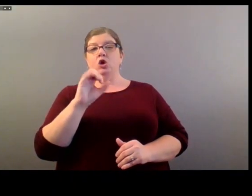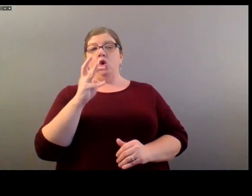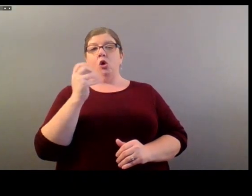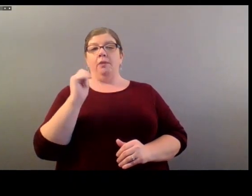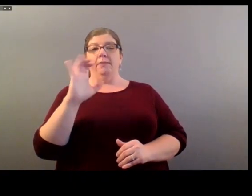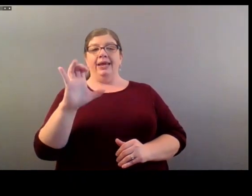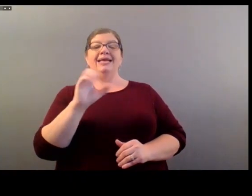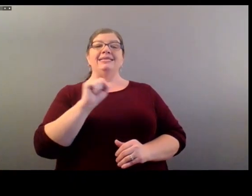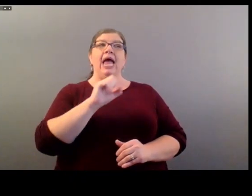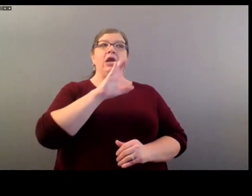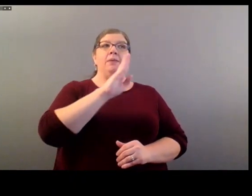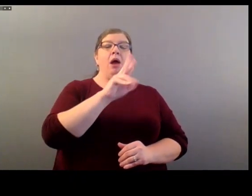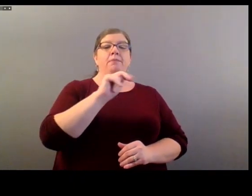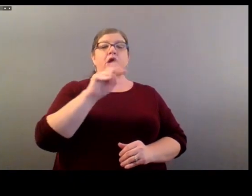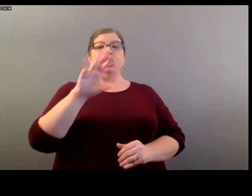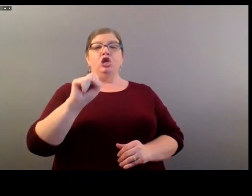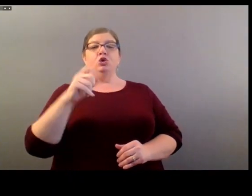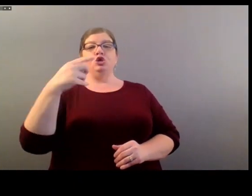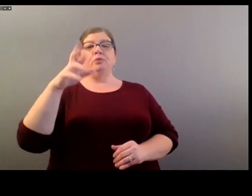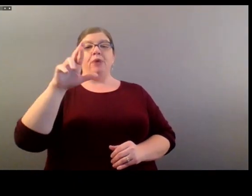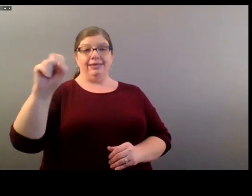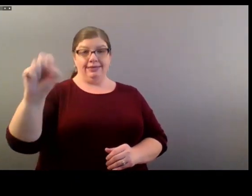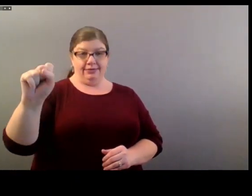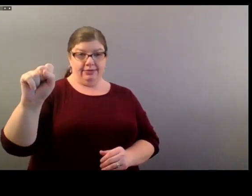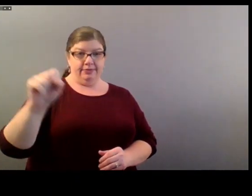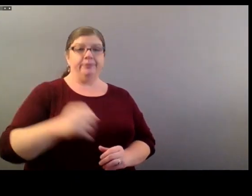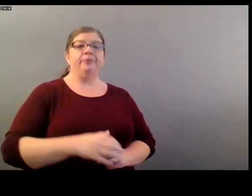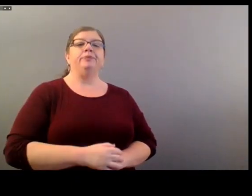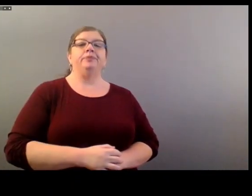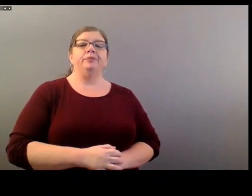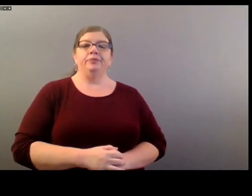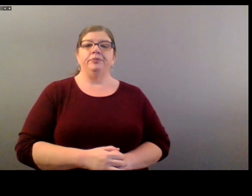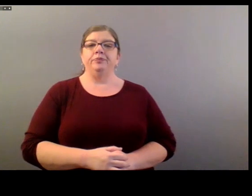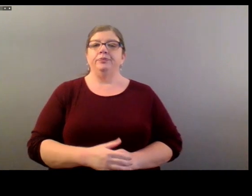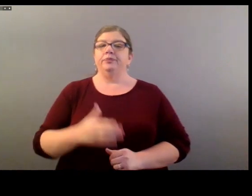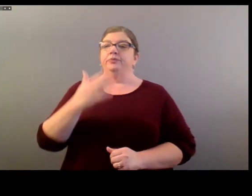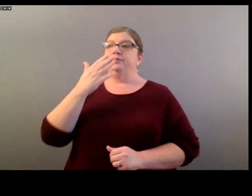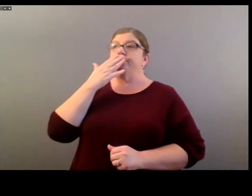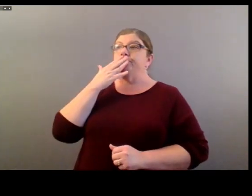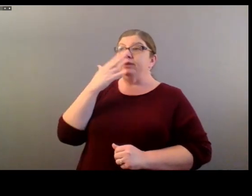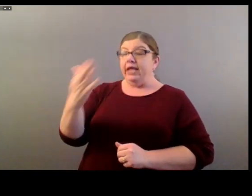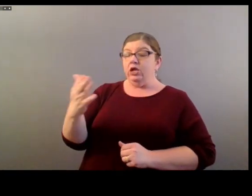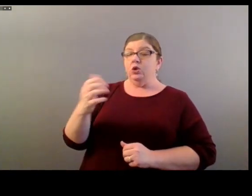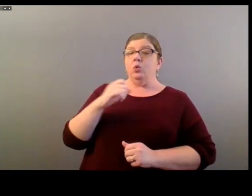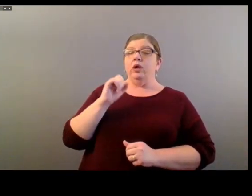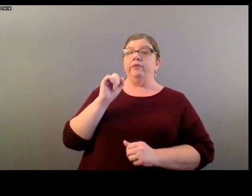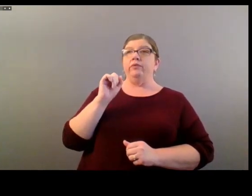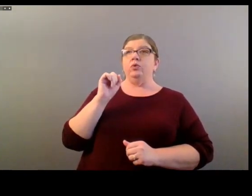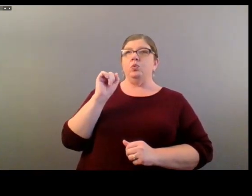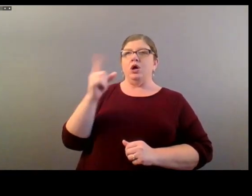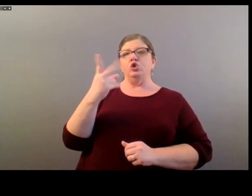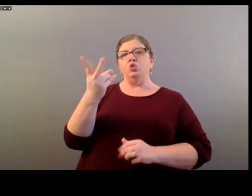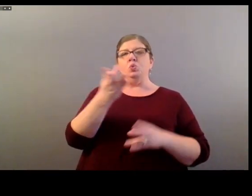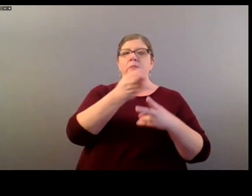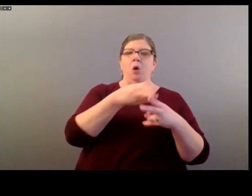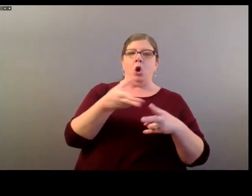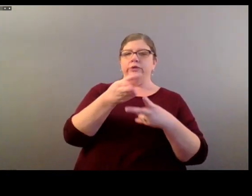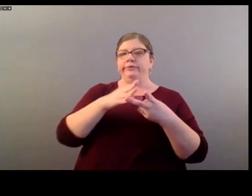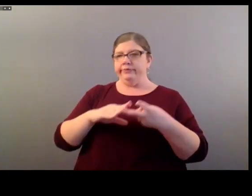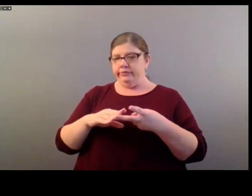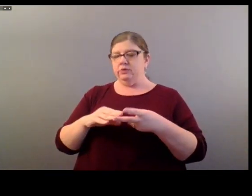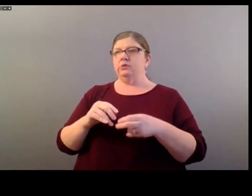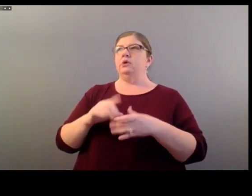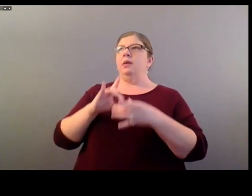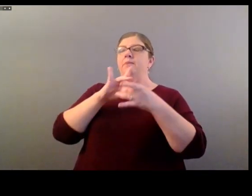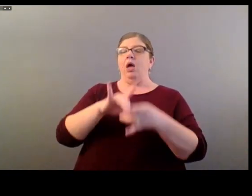Press. Hi there, thank you. So I have a question about, or a two-part question about the